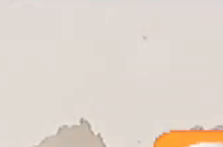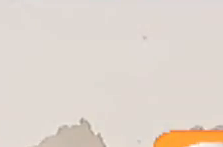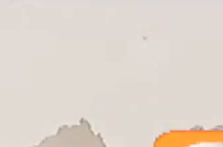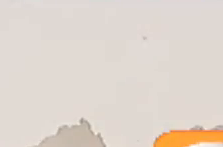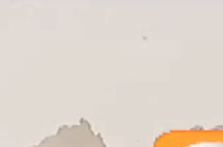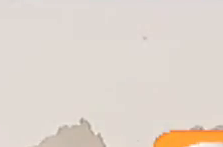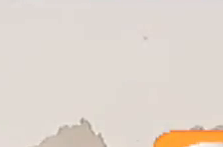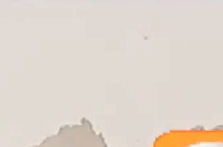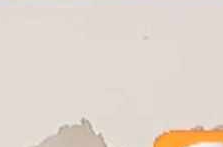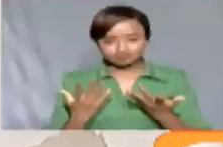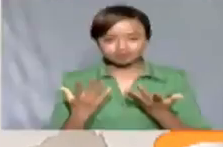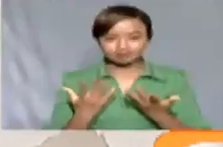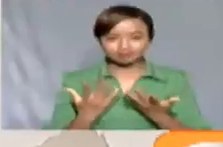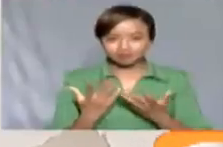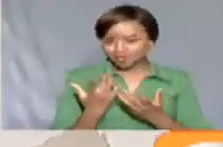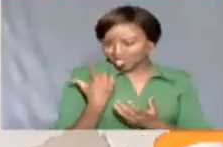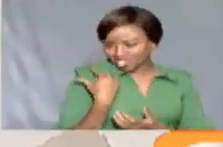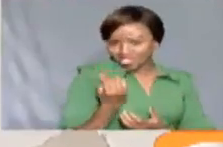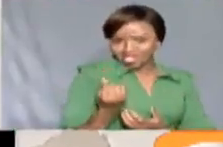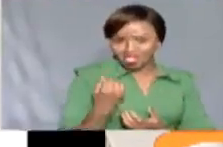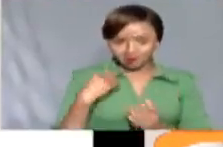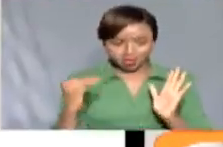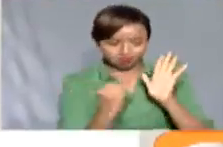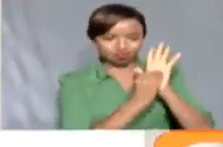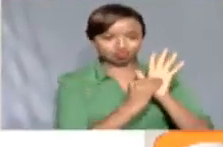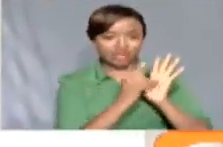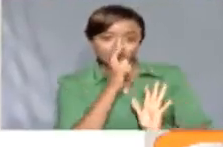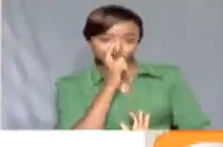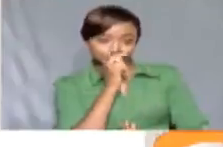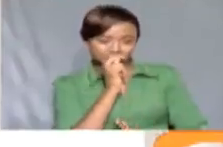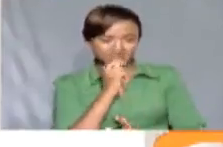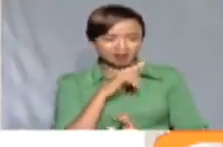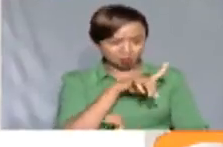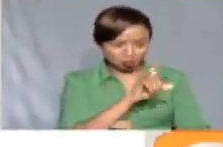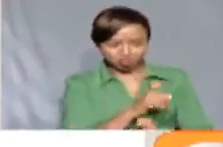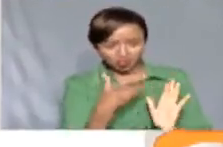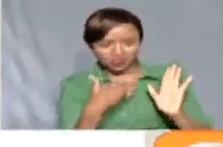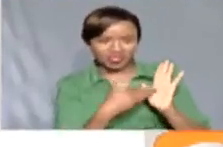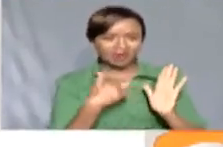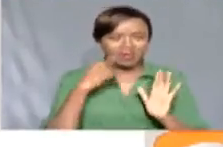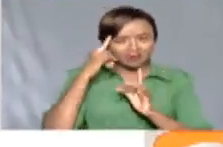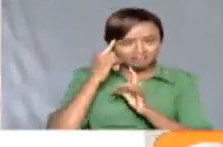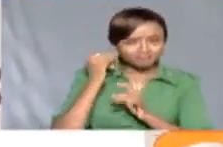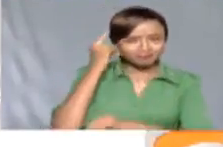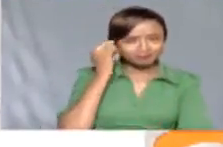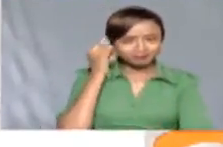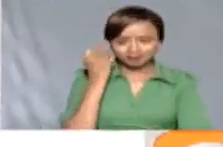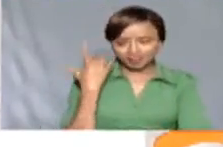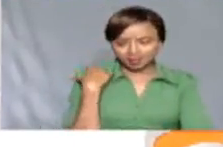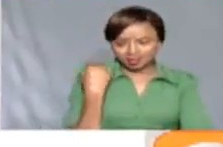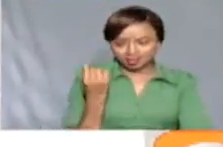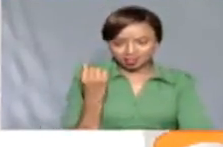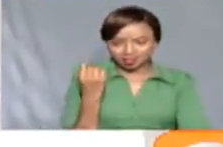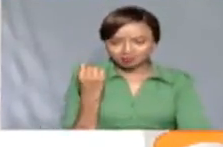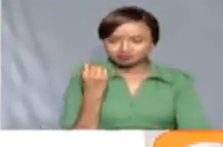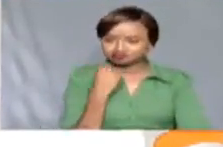Now, a few hours ago, I posted on Twitter a question that I've been reflecting on these last couple of days. That amid all